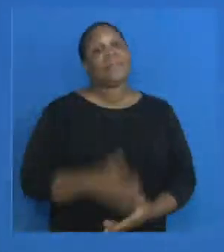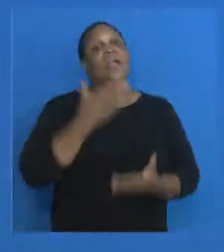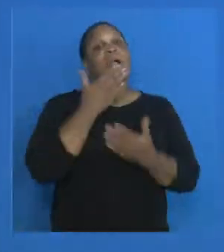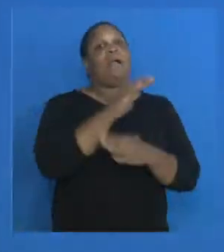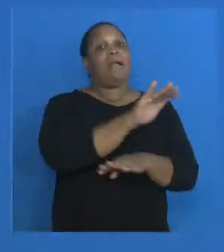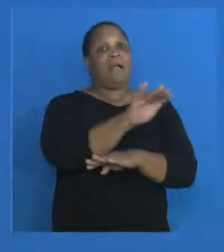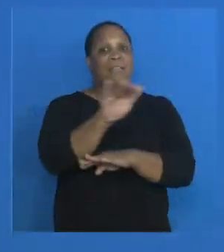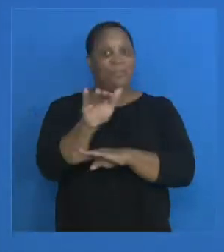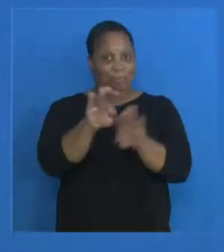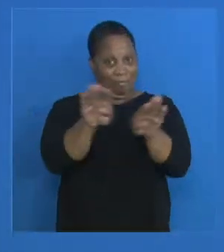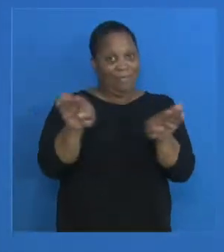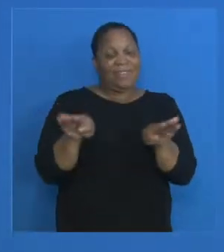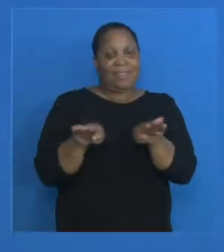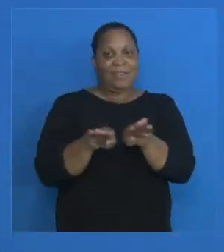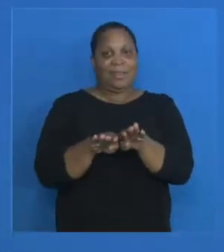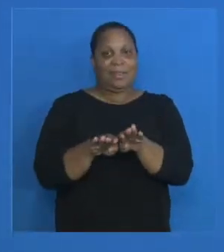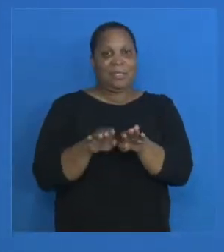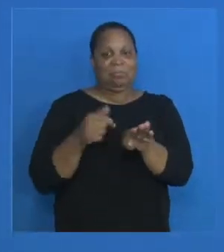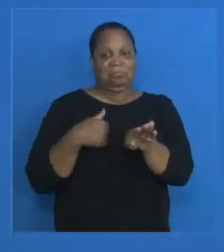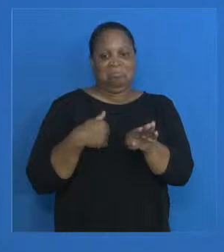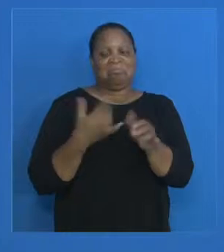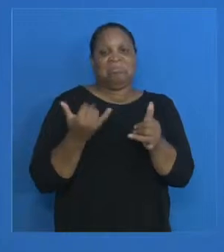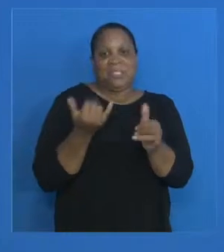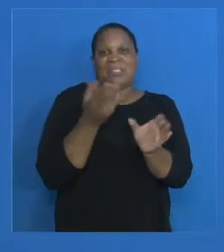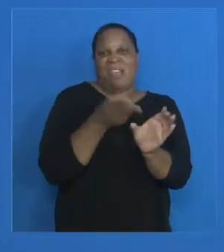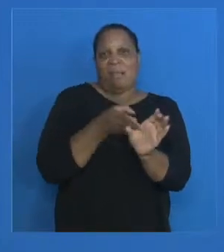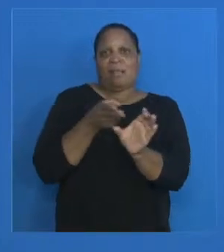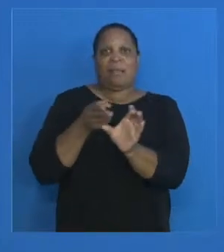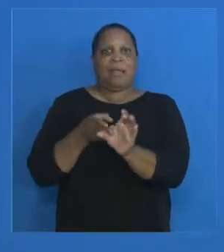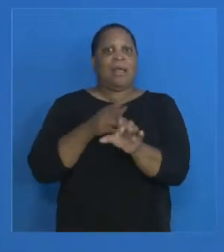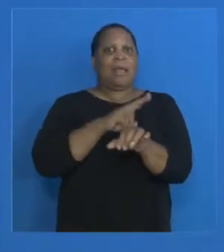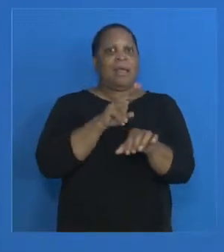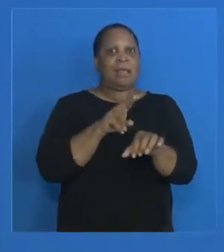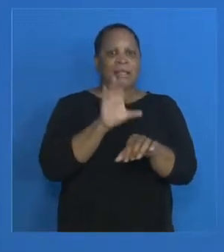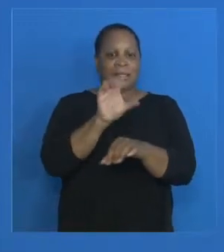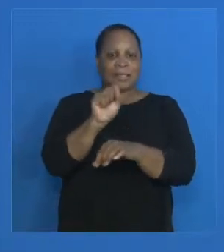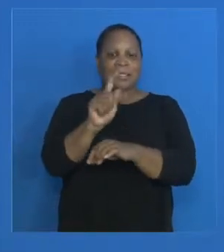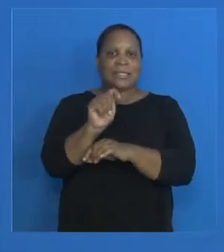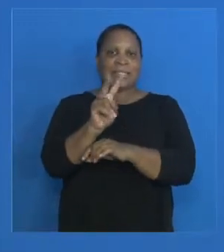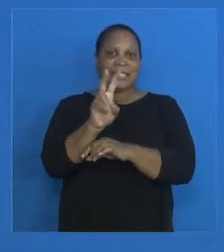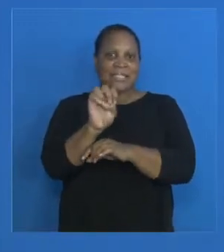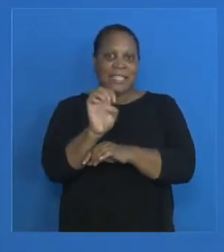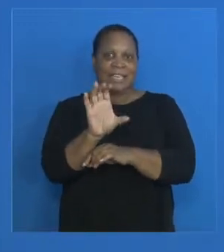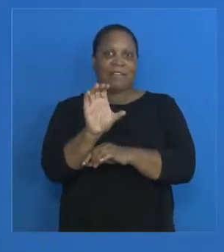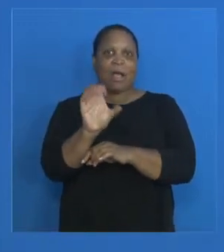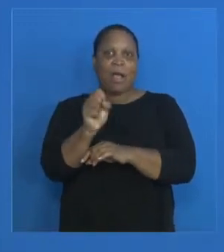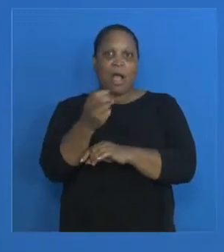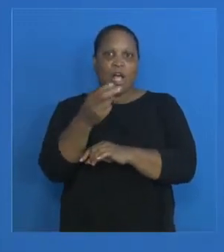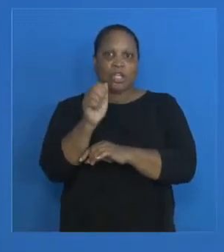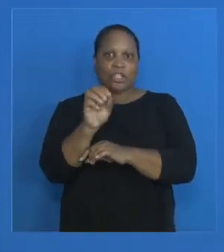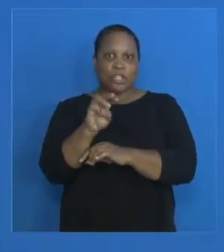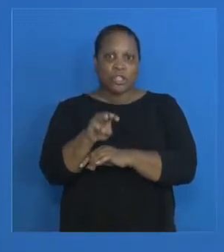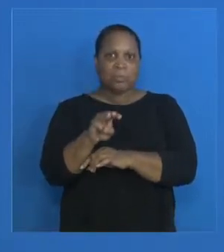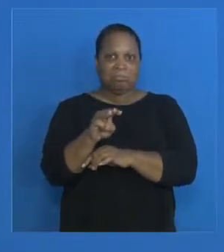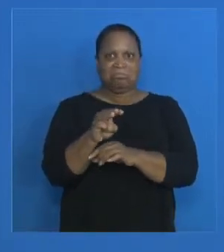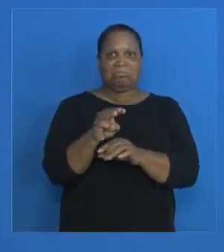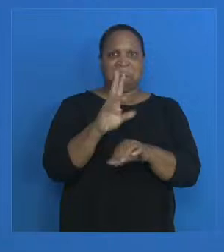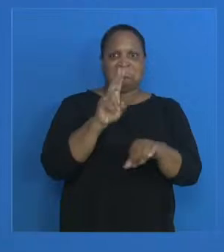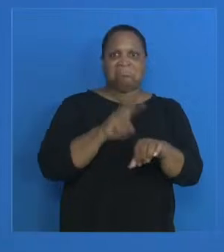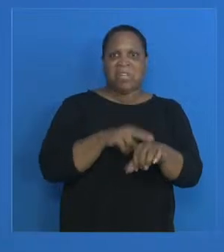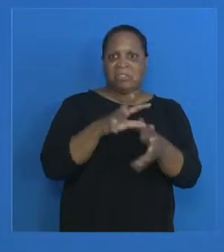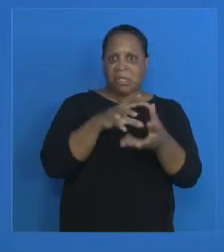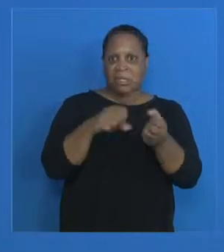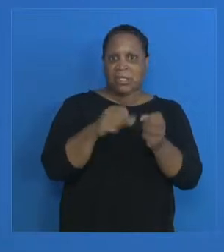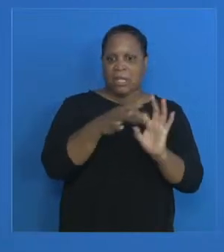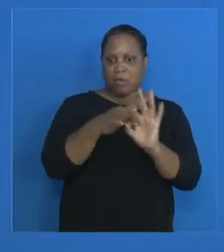Good afternoon, Bermuda. I'm joined by Steve Cosham, the National Disaster Coordinator. Earlier today, we convened an